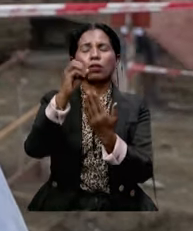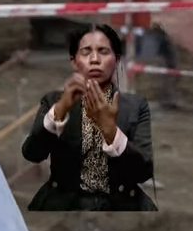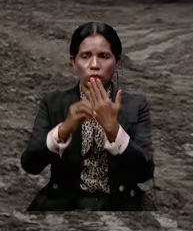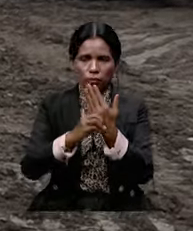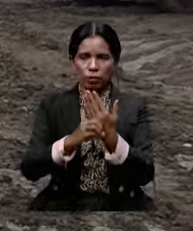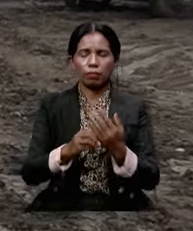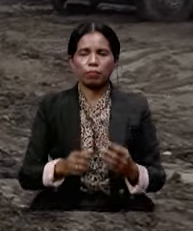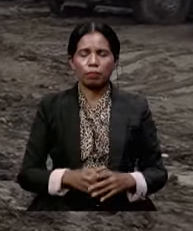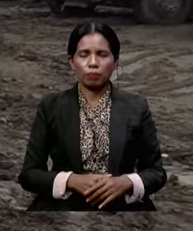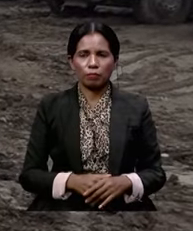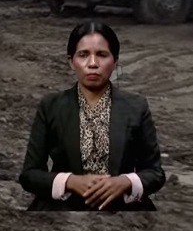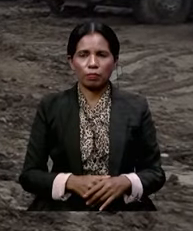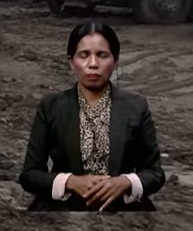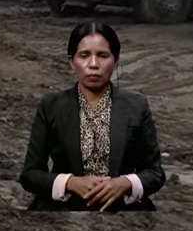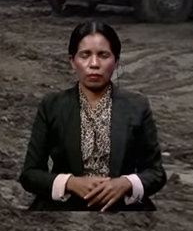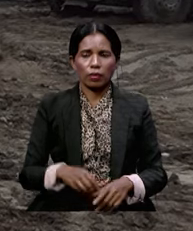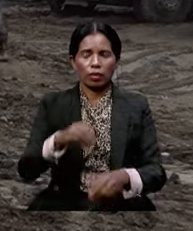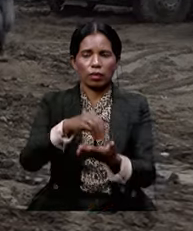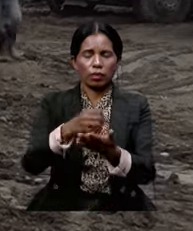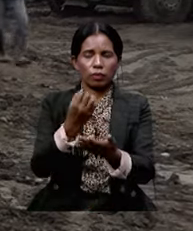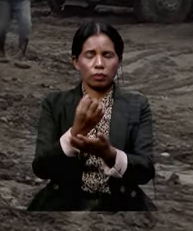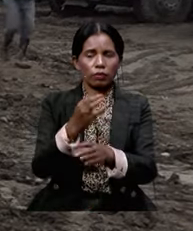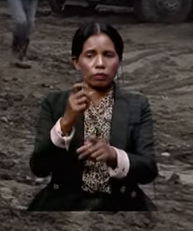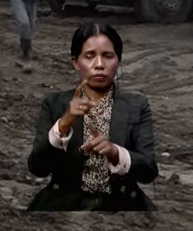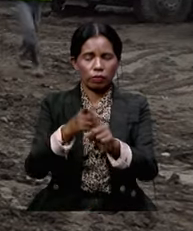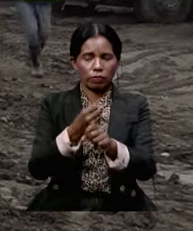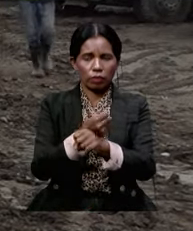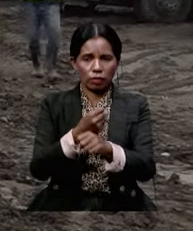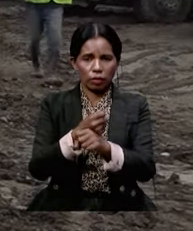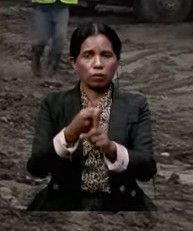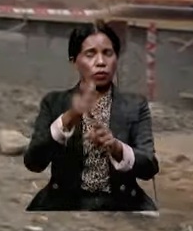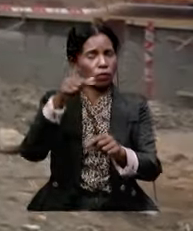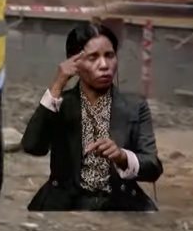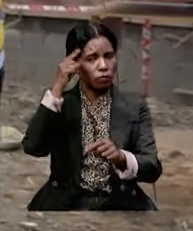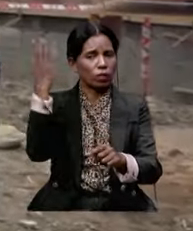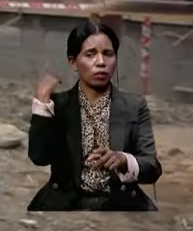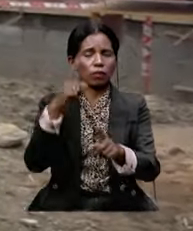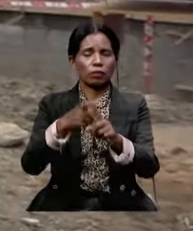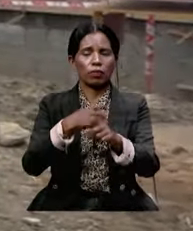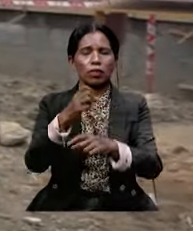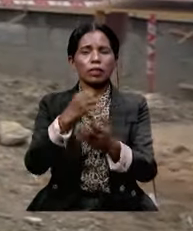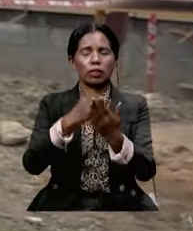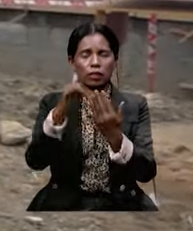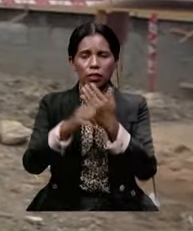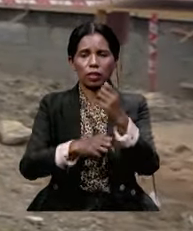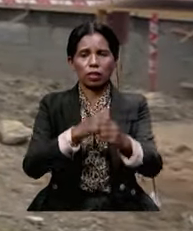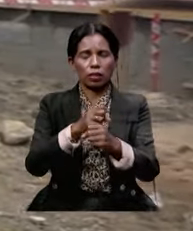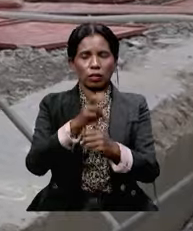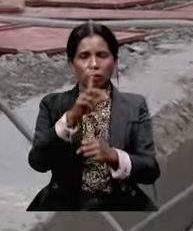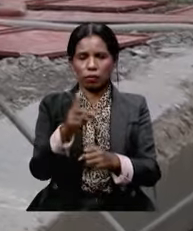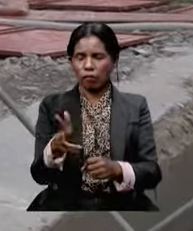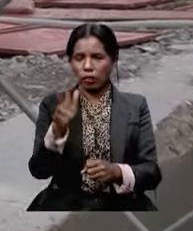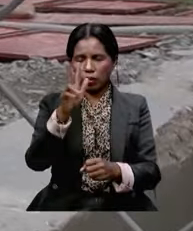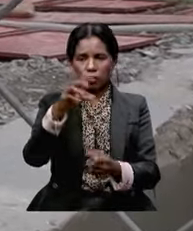October. Yeah. Lançamento fato da Huluk ba projeto refere o governo anterior e a fulan janeiro tinha rio rua Ruanulu Recintolu,